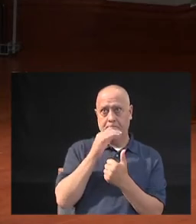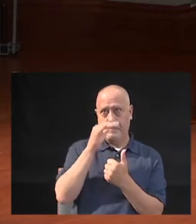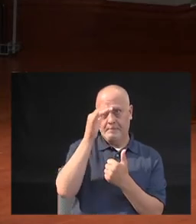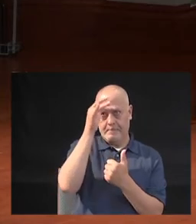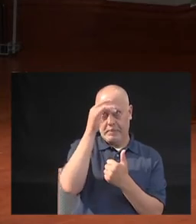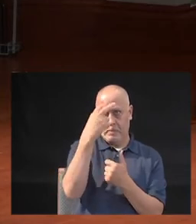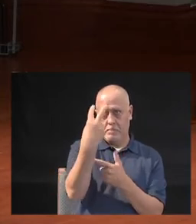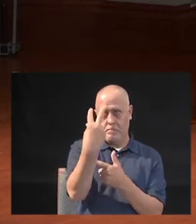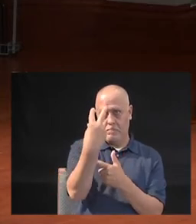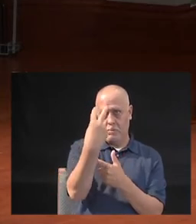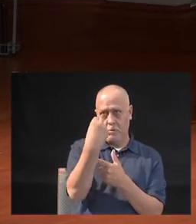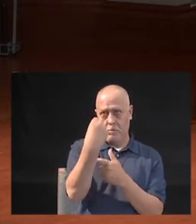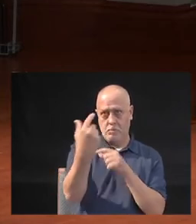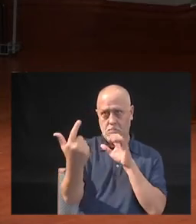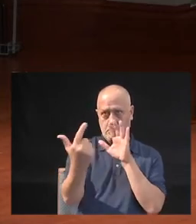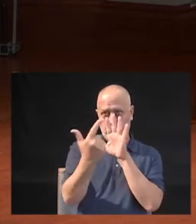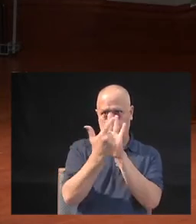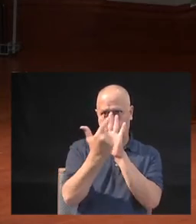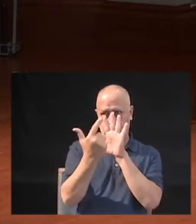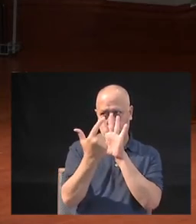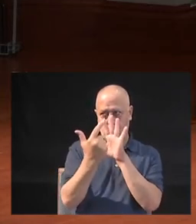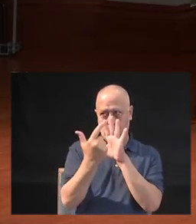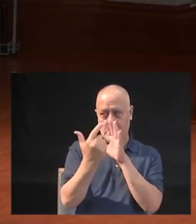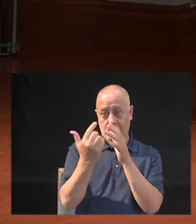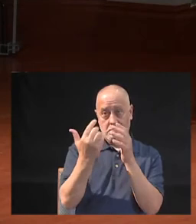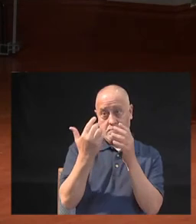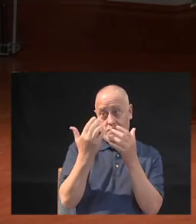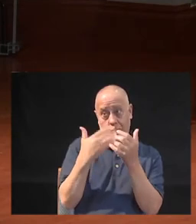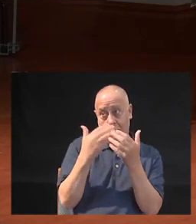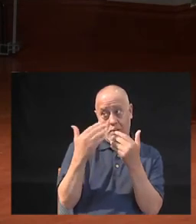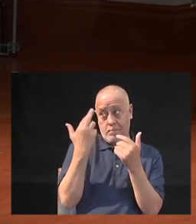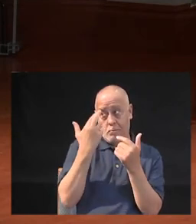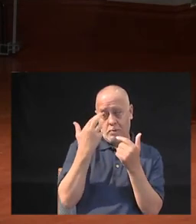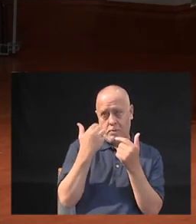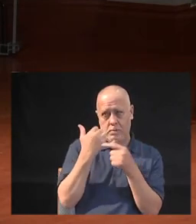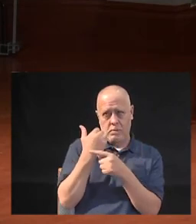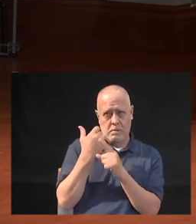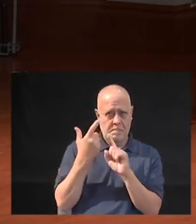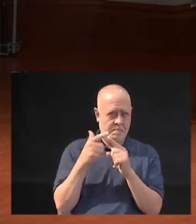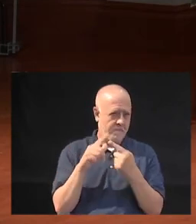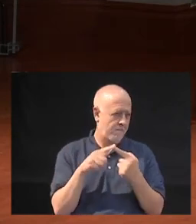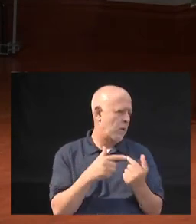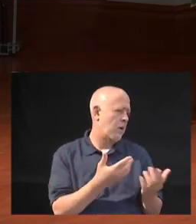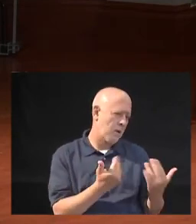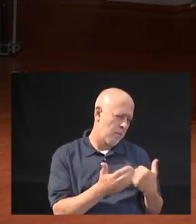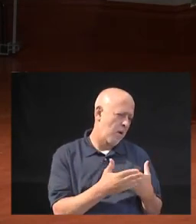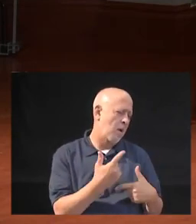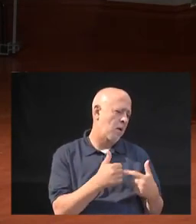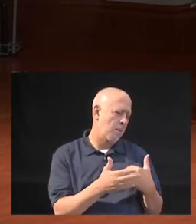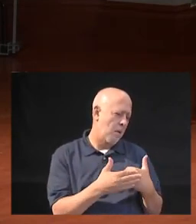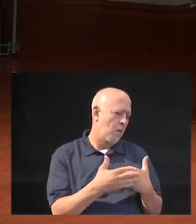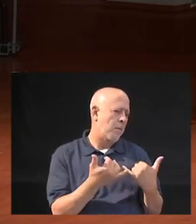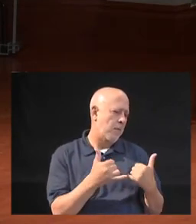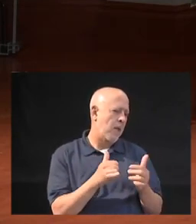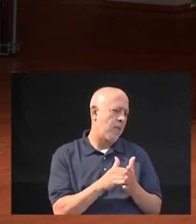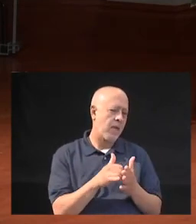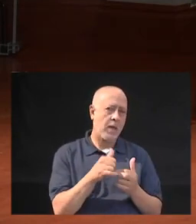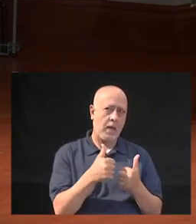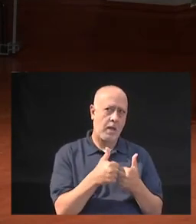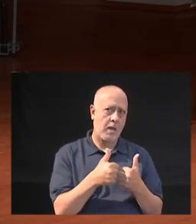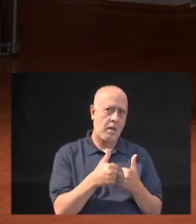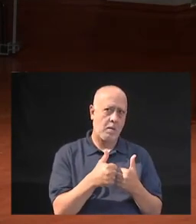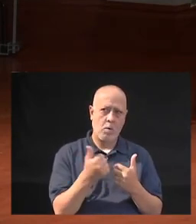has said you're not allowed to play for whatever reason. But your friend insists on playing that video game. What do